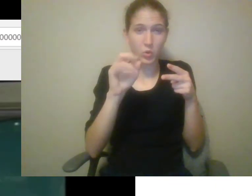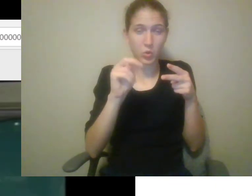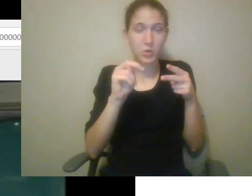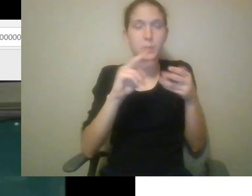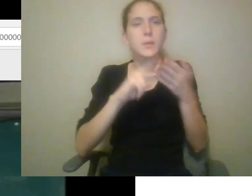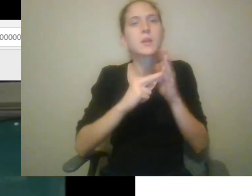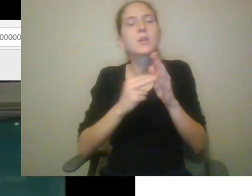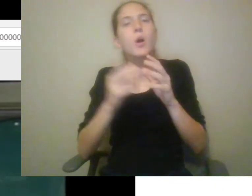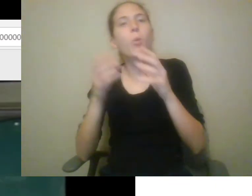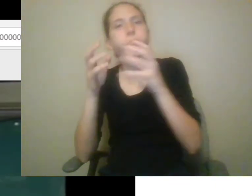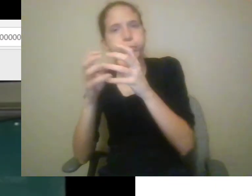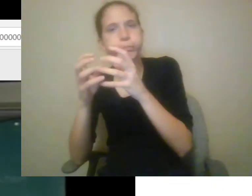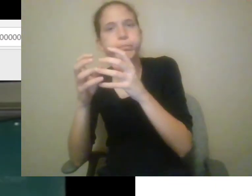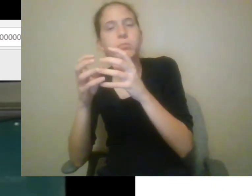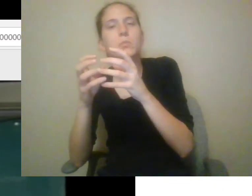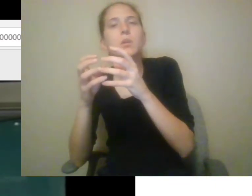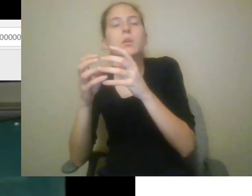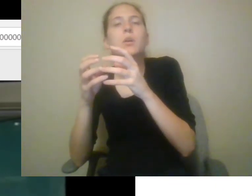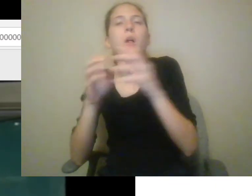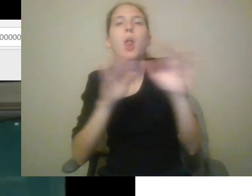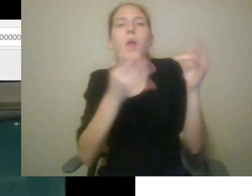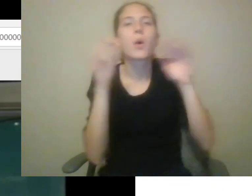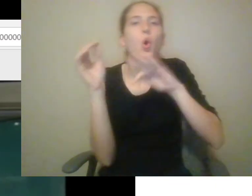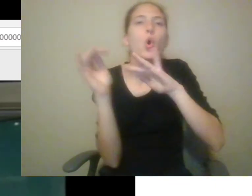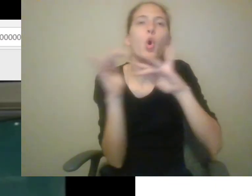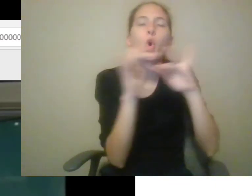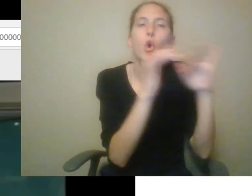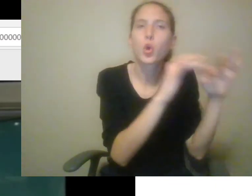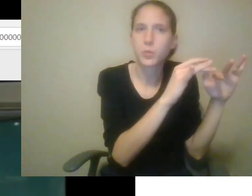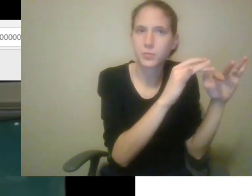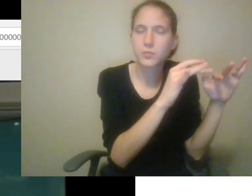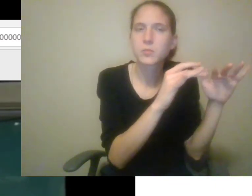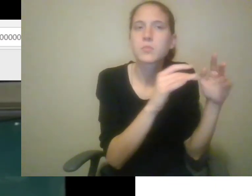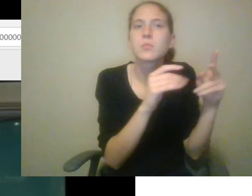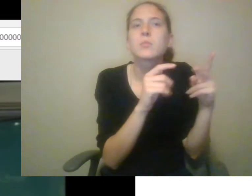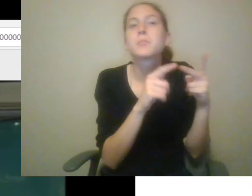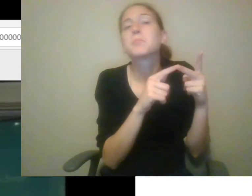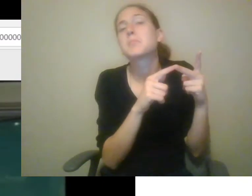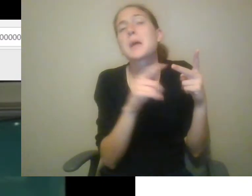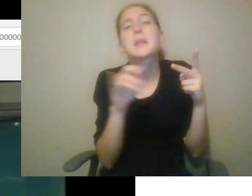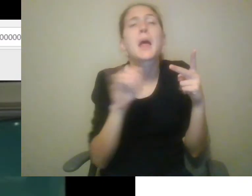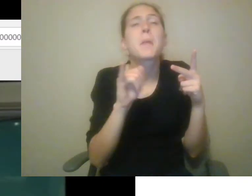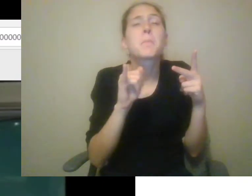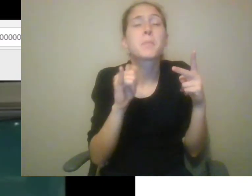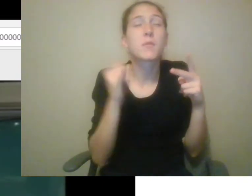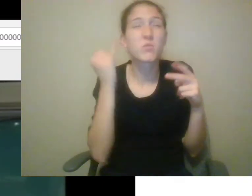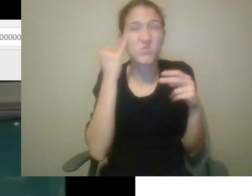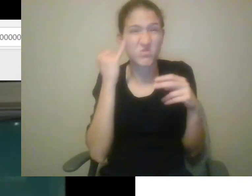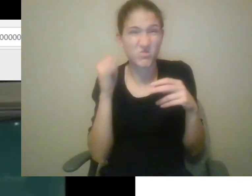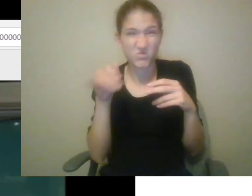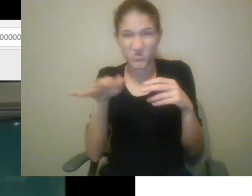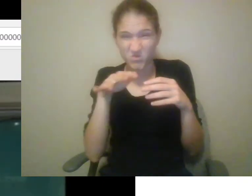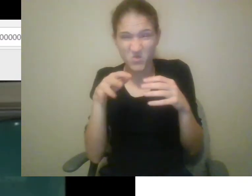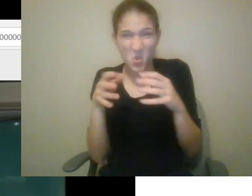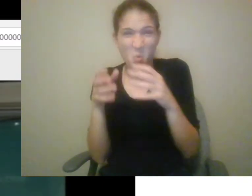abbreviation for concentration is C-O-N-C period. High concentration to low concentration.